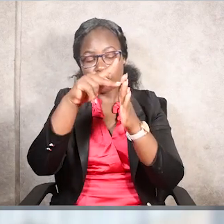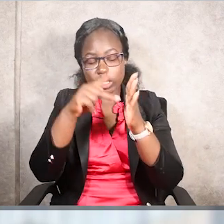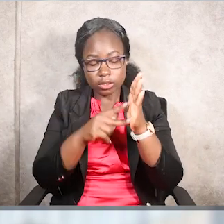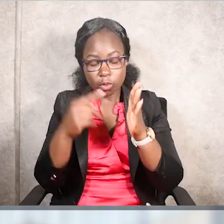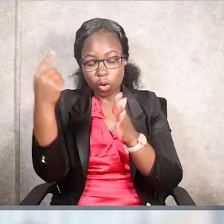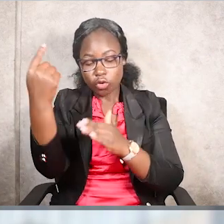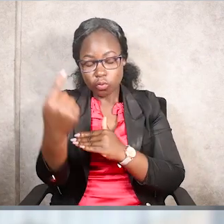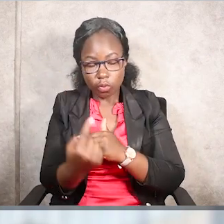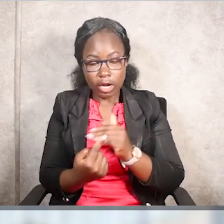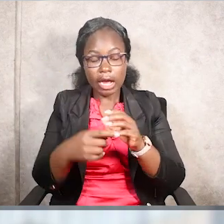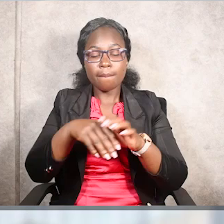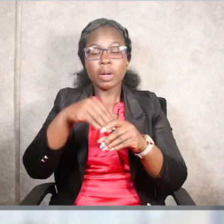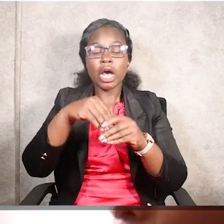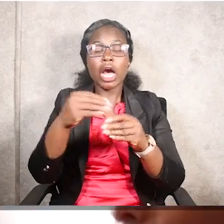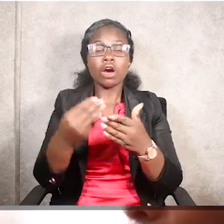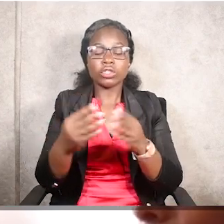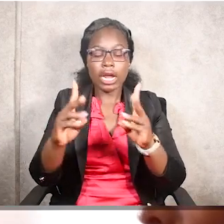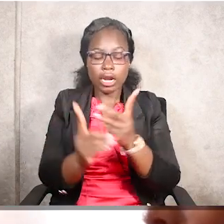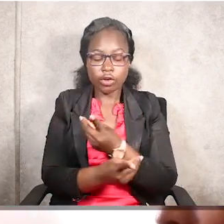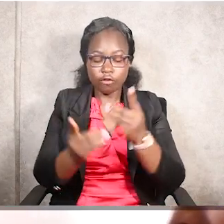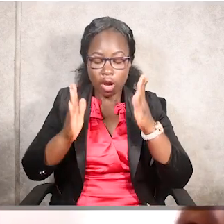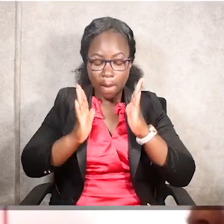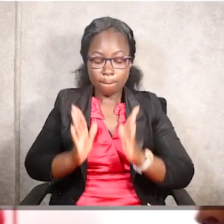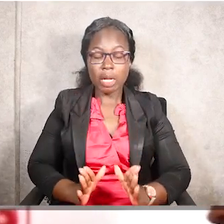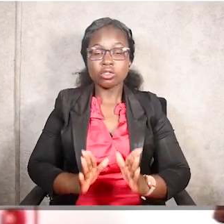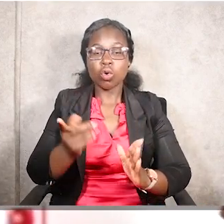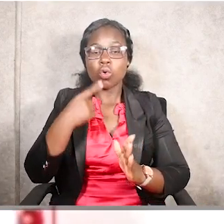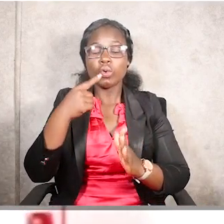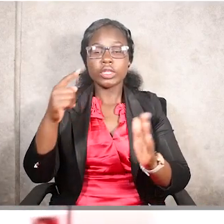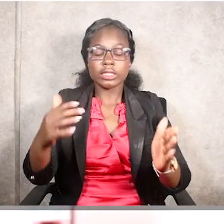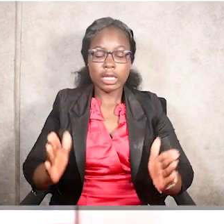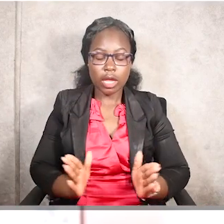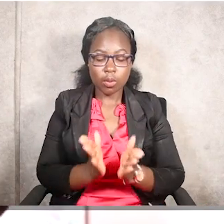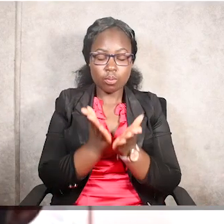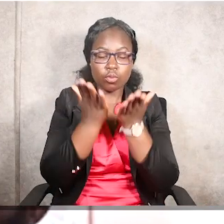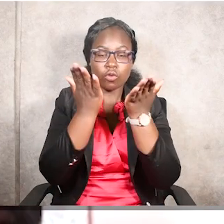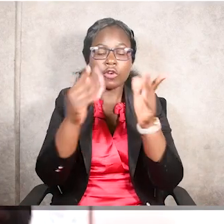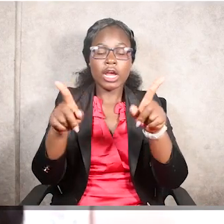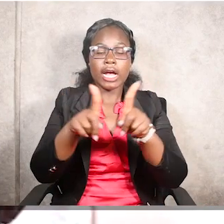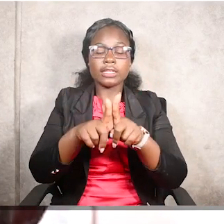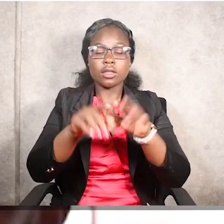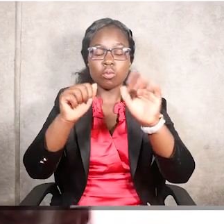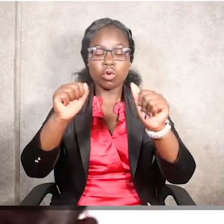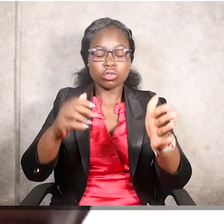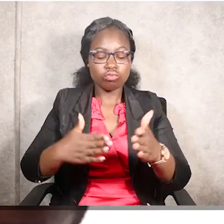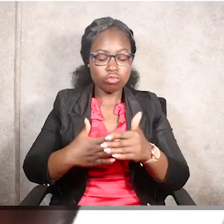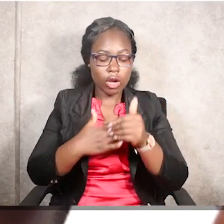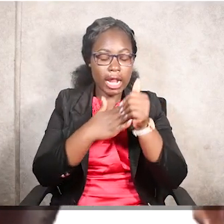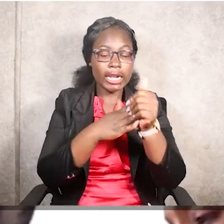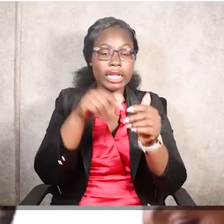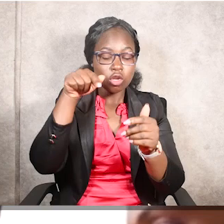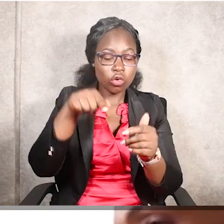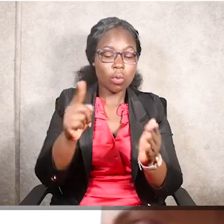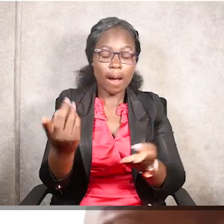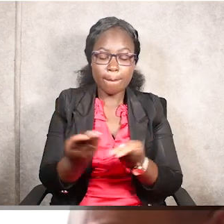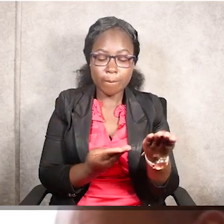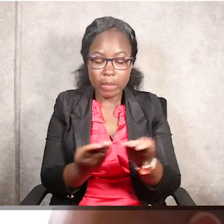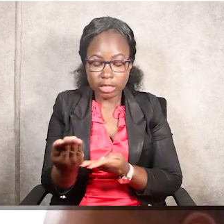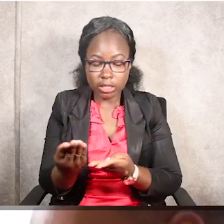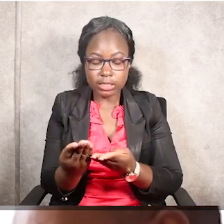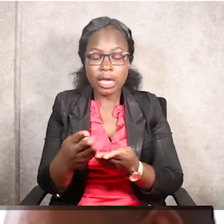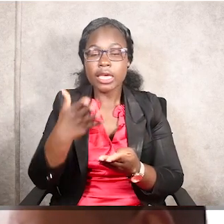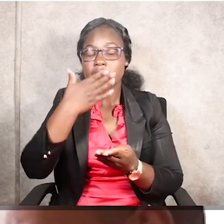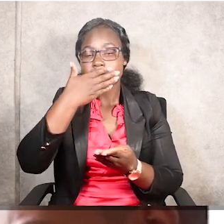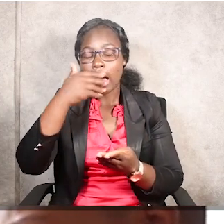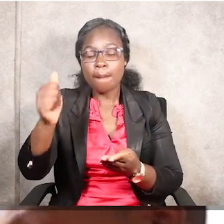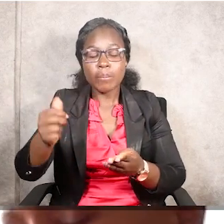out as a different person who is improved and a person who is able to lead your business in a much better way